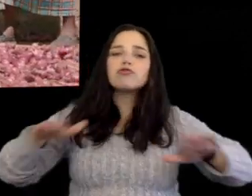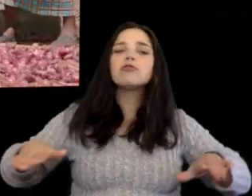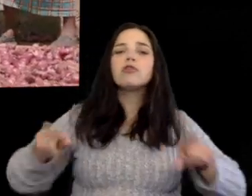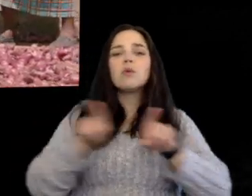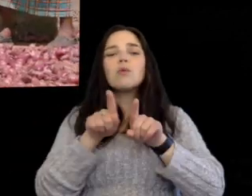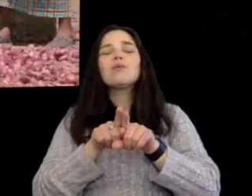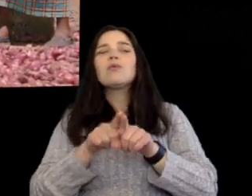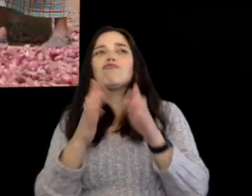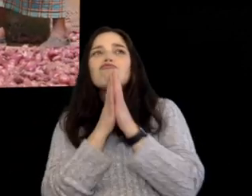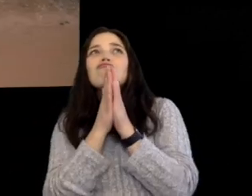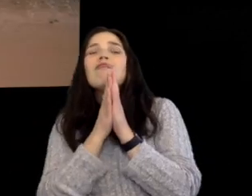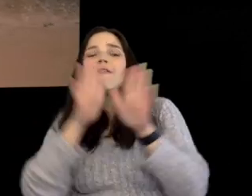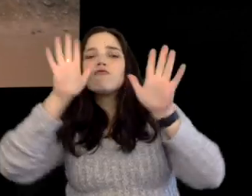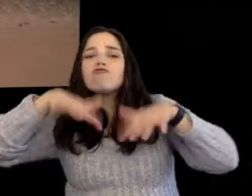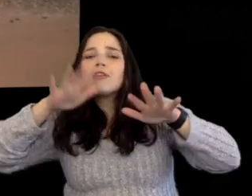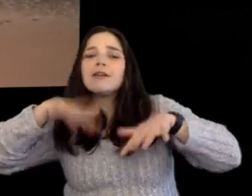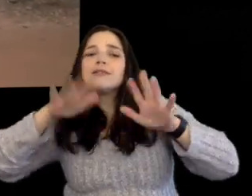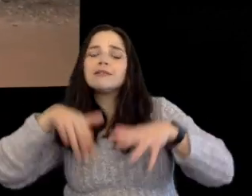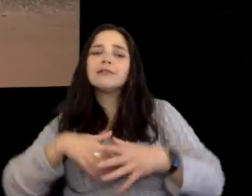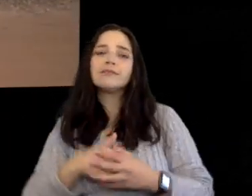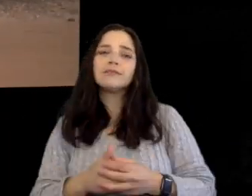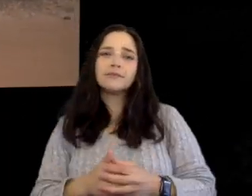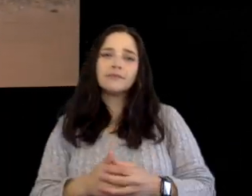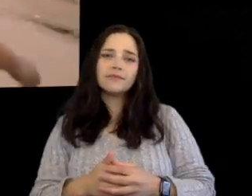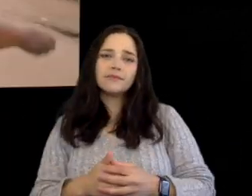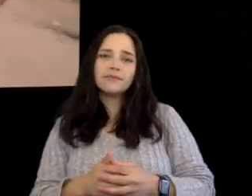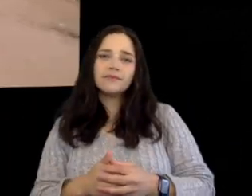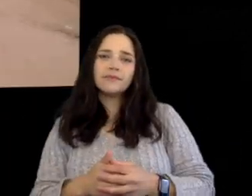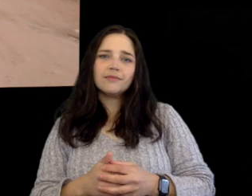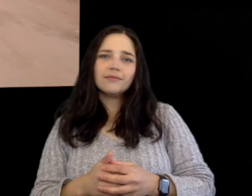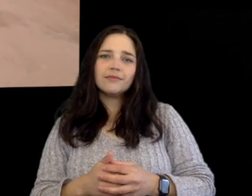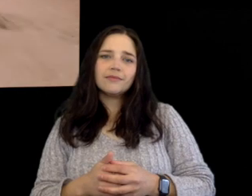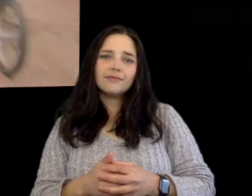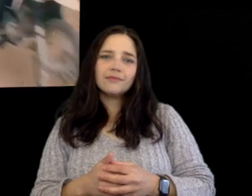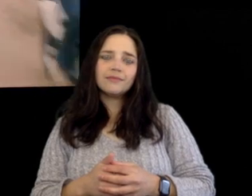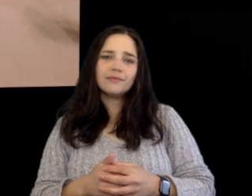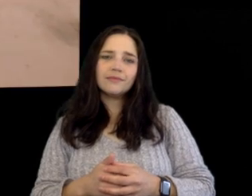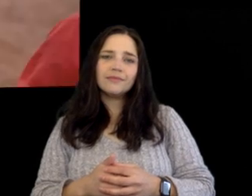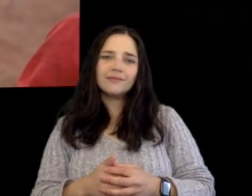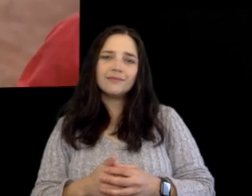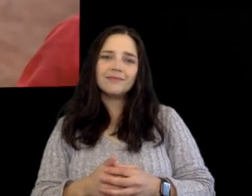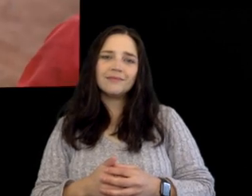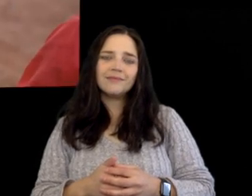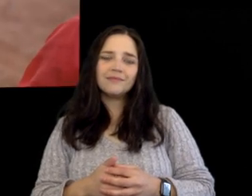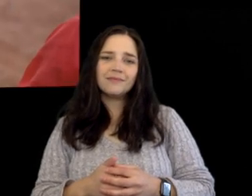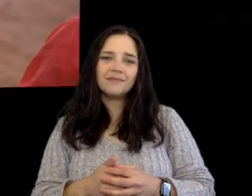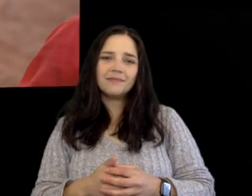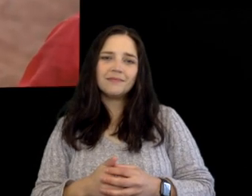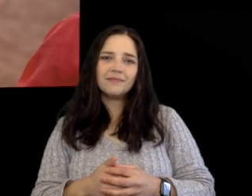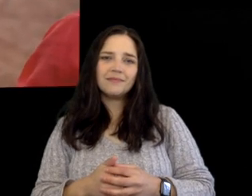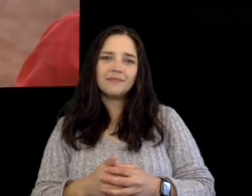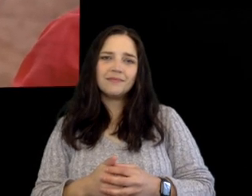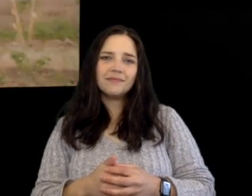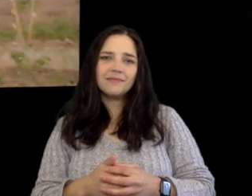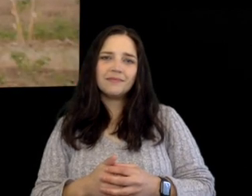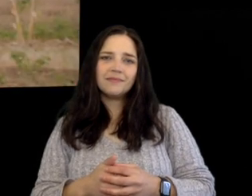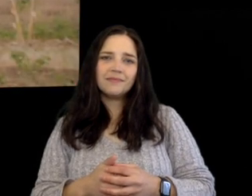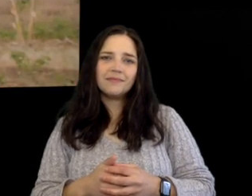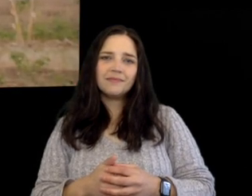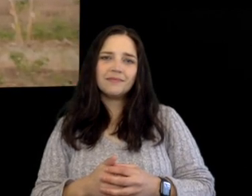Give away a siaka secret and a move of Colassi and give away a mua. You and with a clamor to a quarto kind